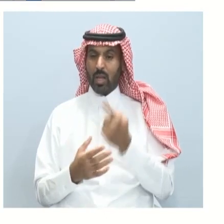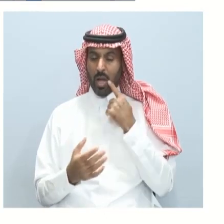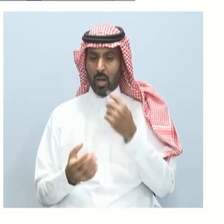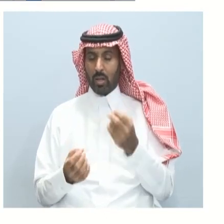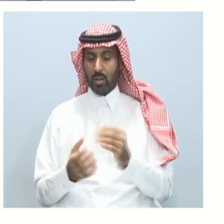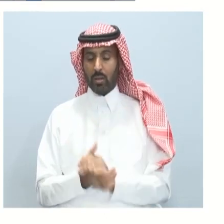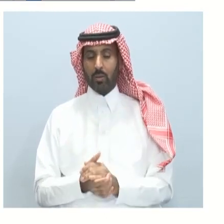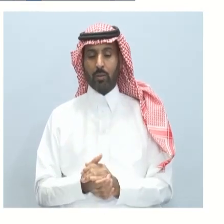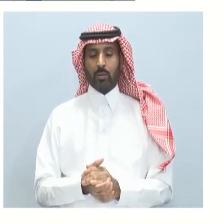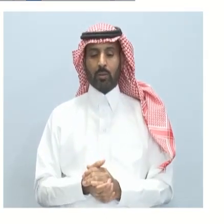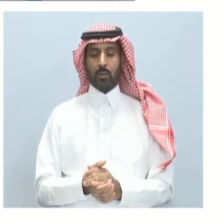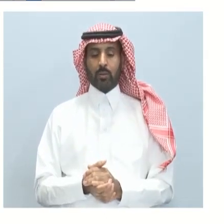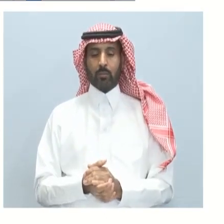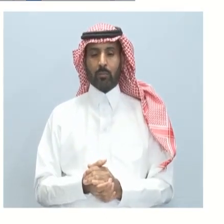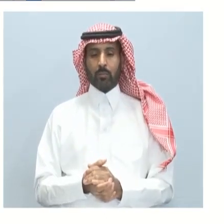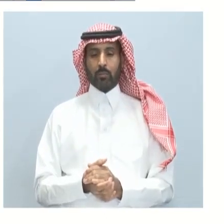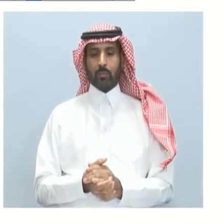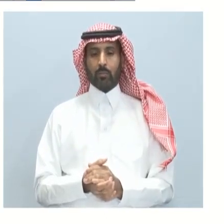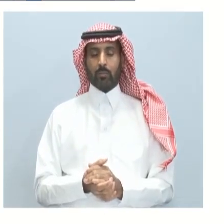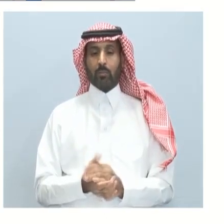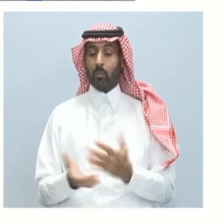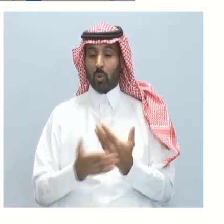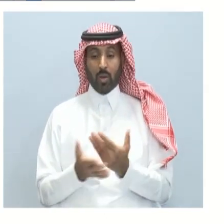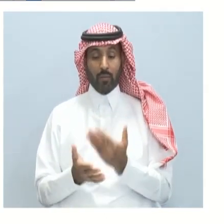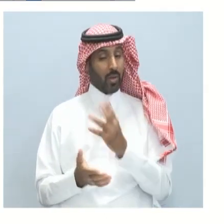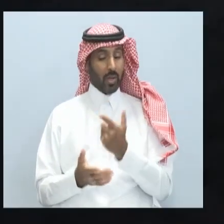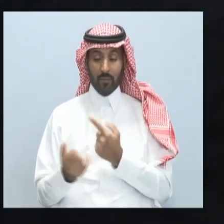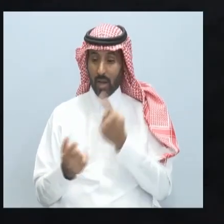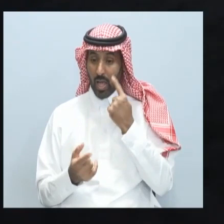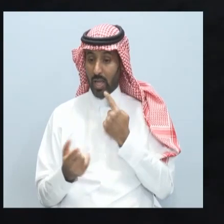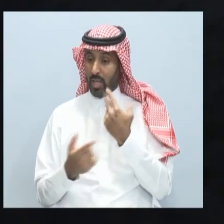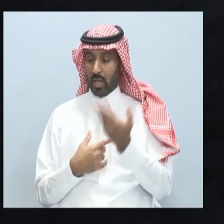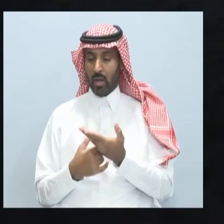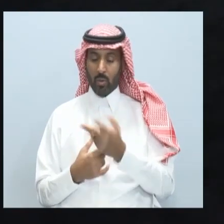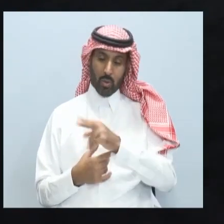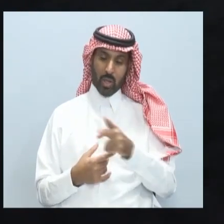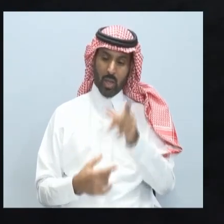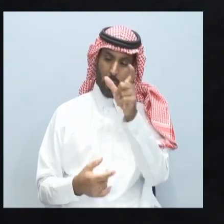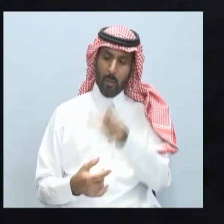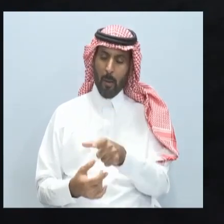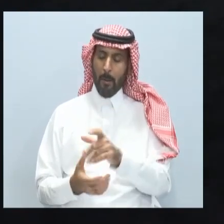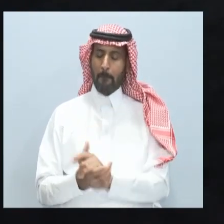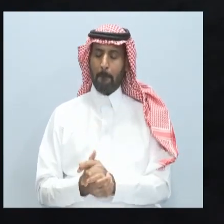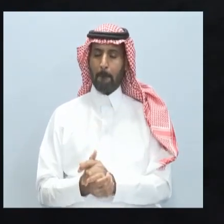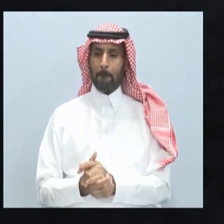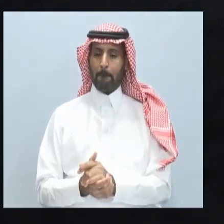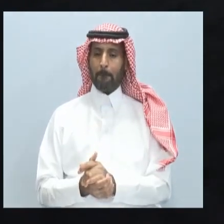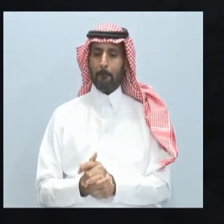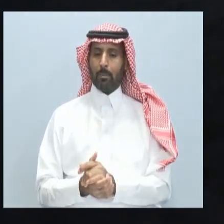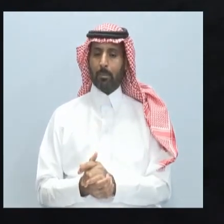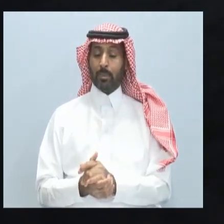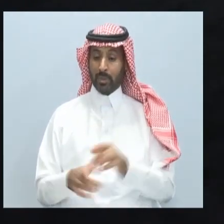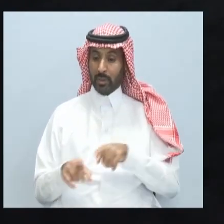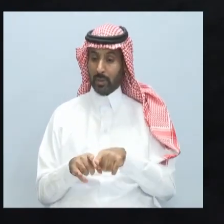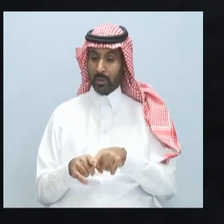etc. So even their attitude, how or what type of person do you have as a friend? Are